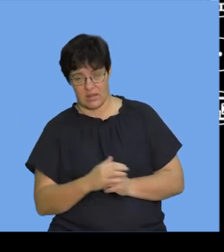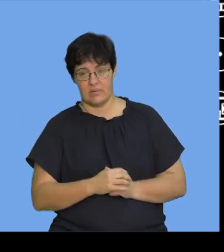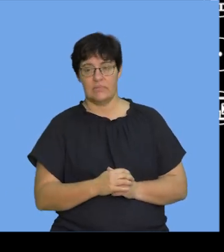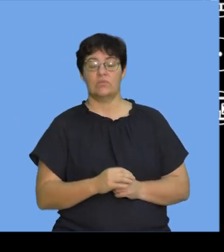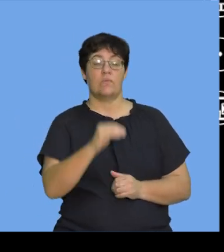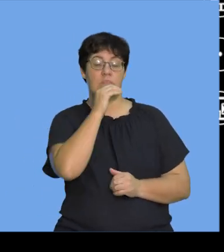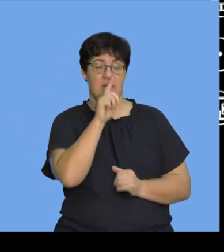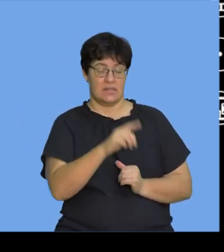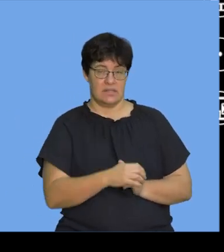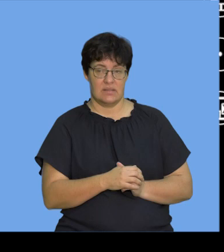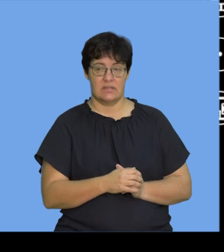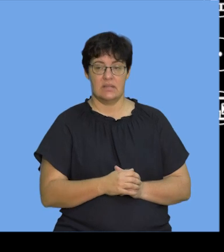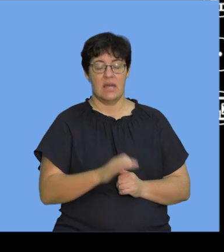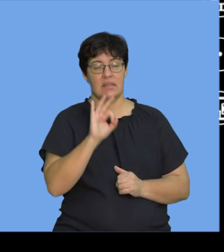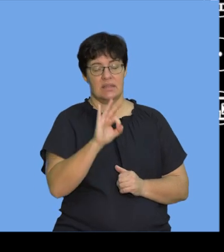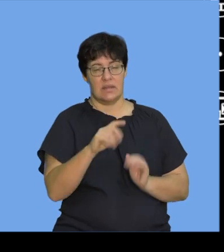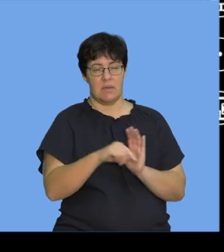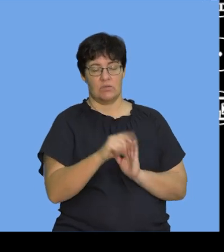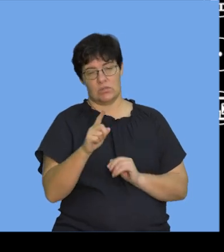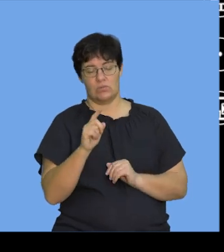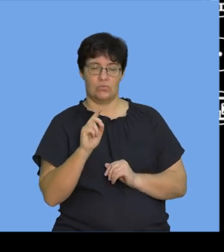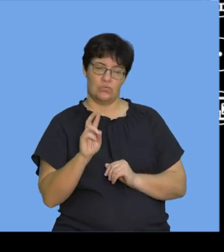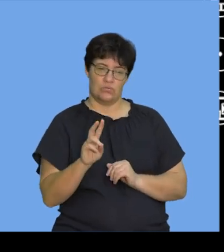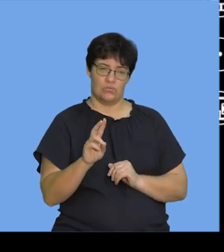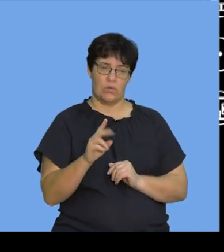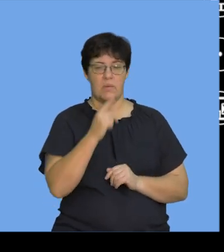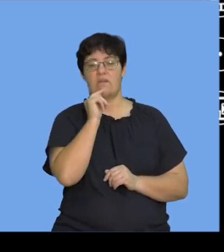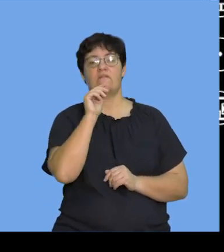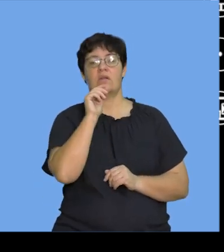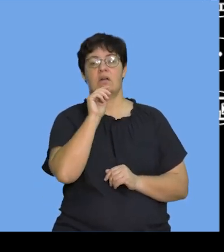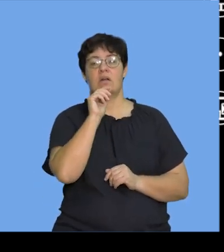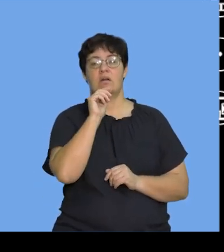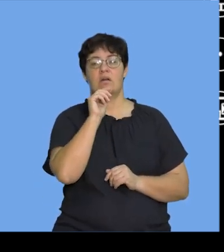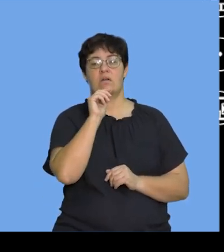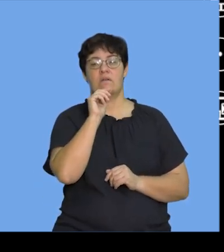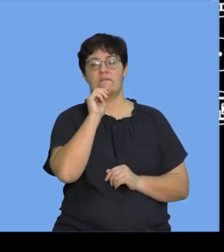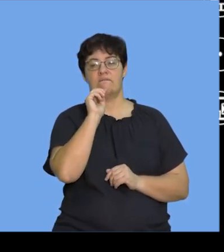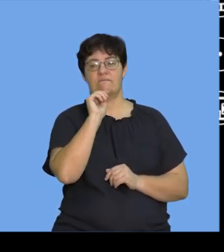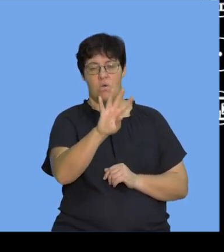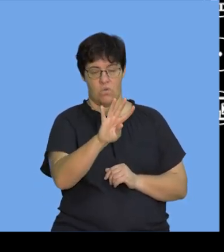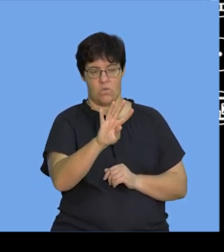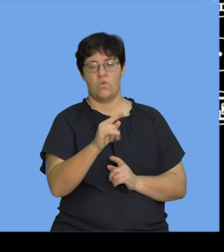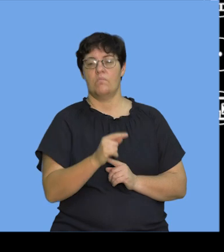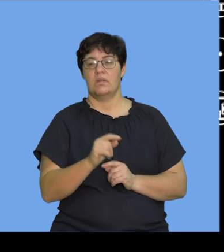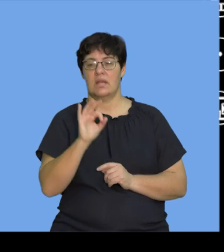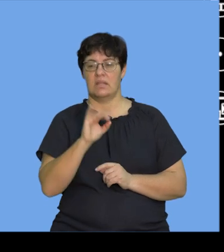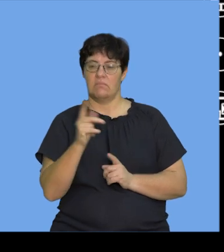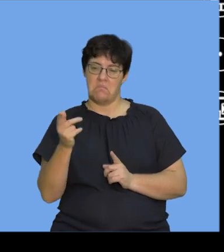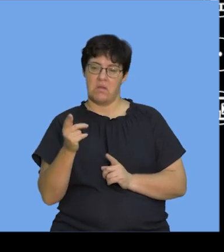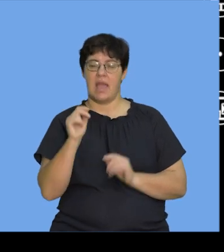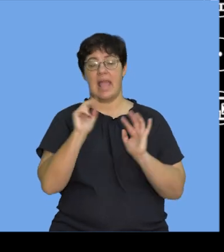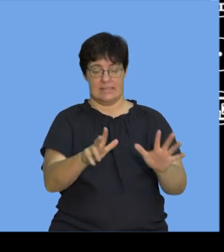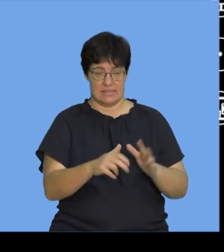means 3 minus 1 is 2. This will give me 4. 4 minus 1 will be 3. This will give me 8.